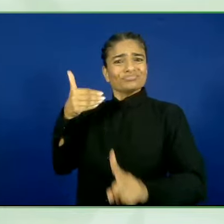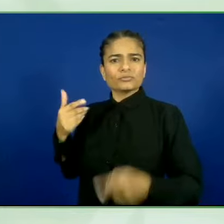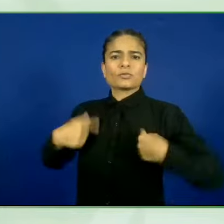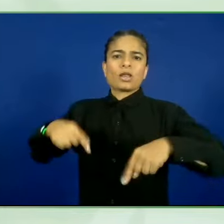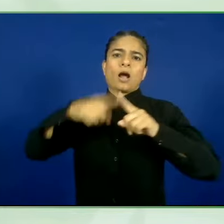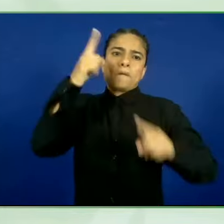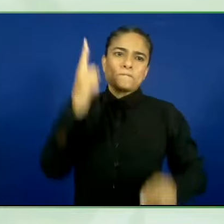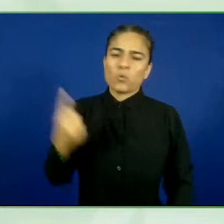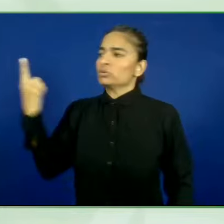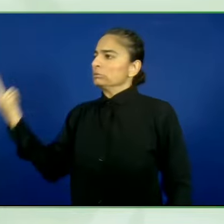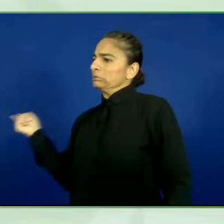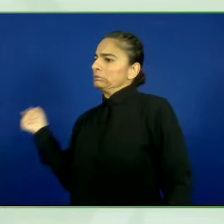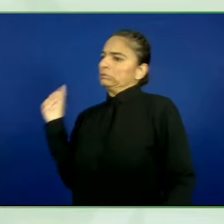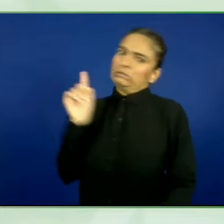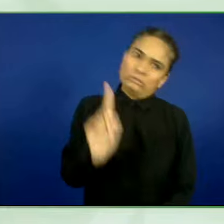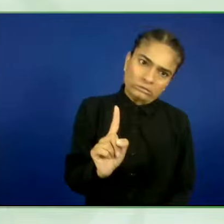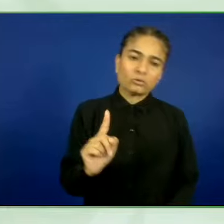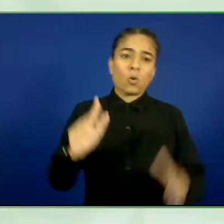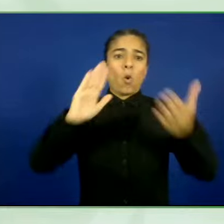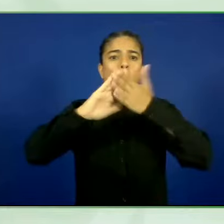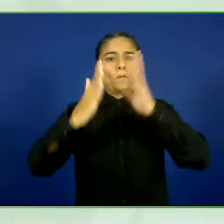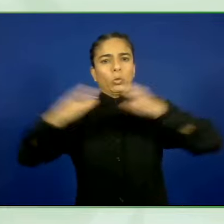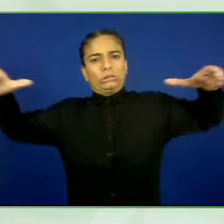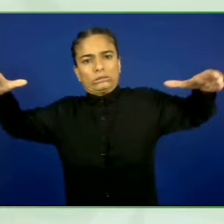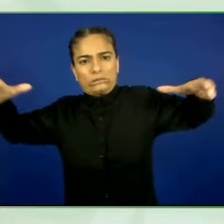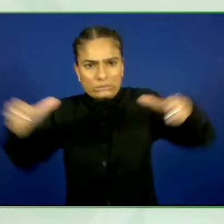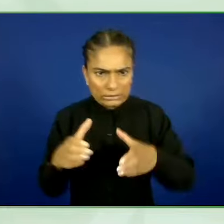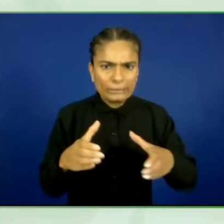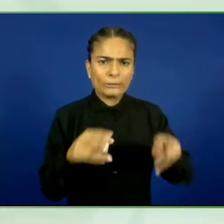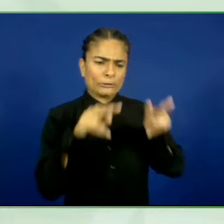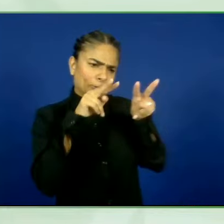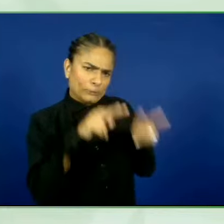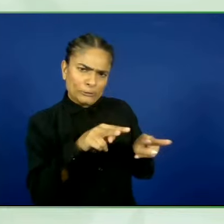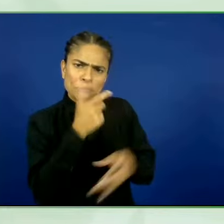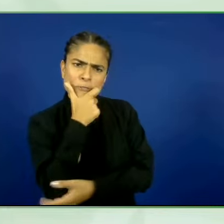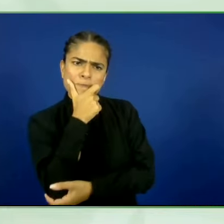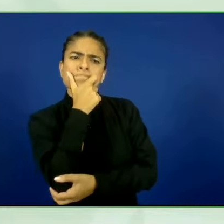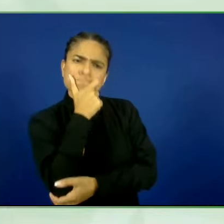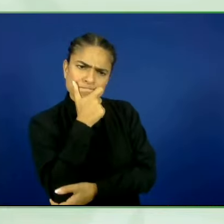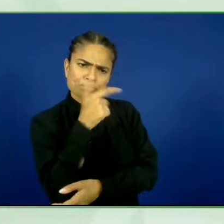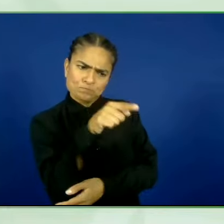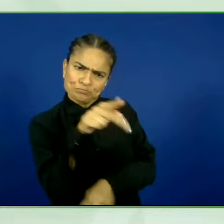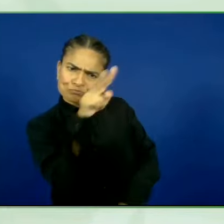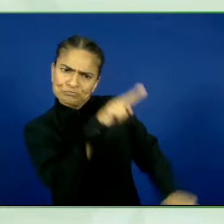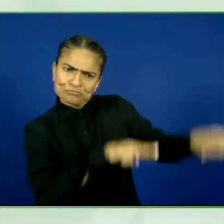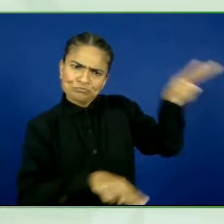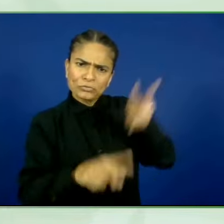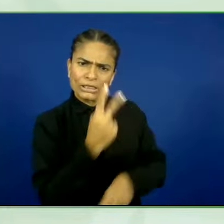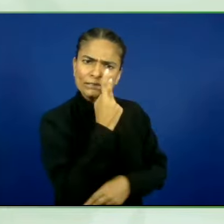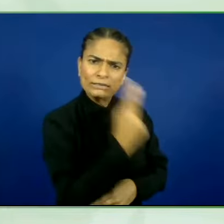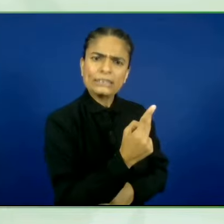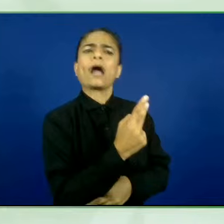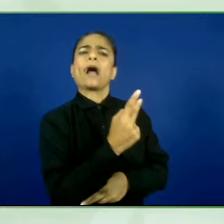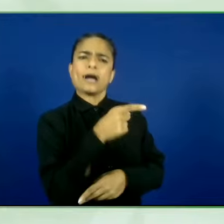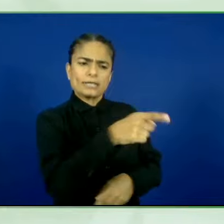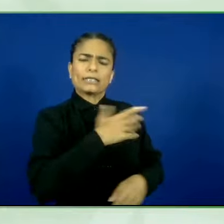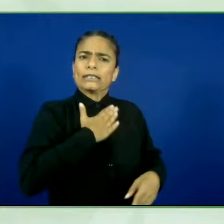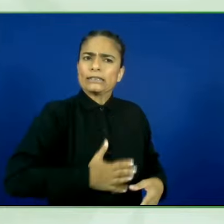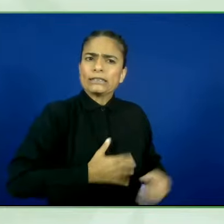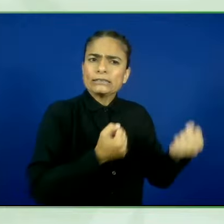the necessary support and the kind of support that is required, so that even as we're working with the specialists, we give them